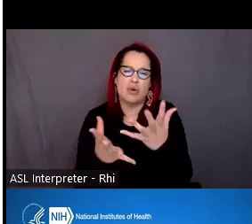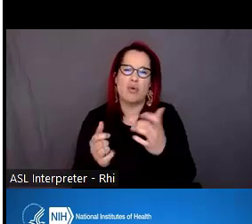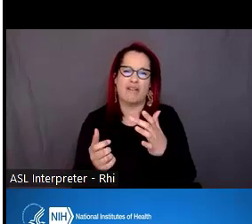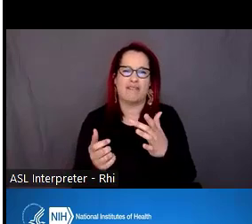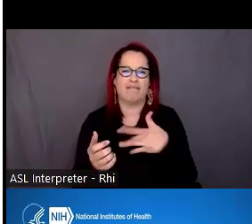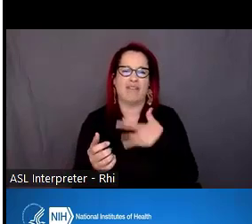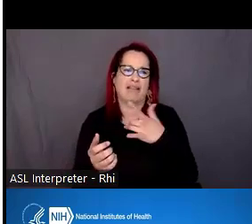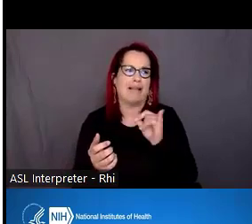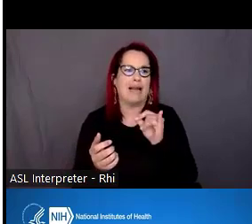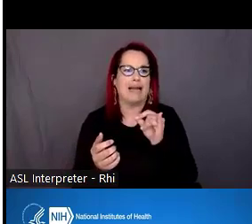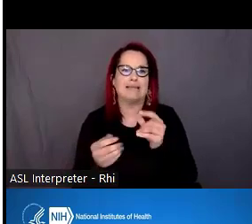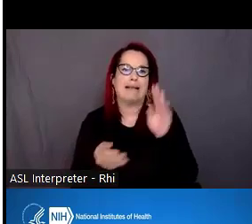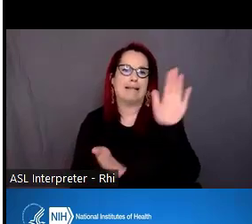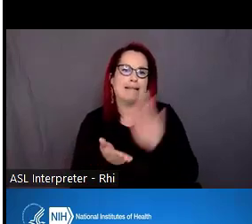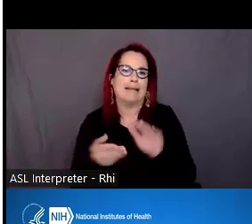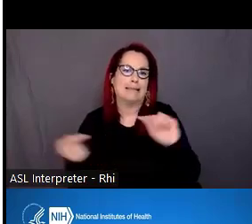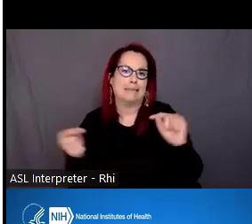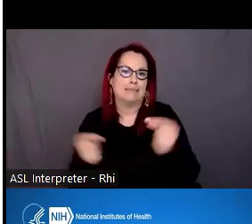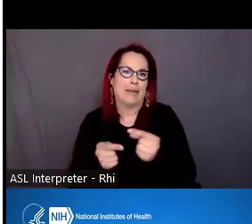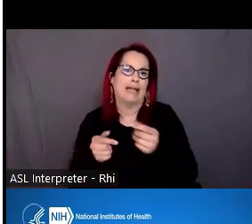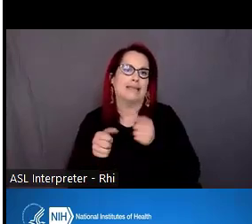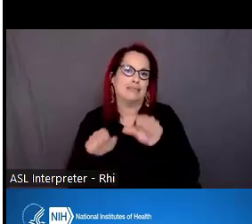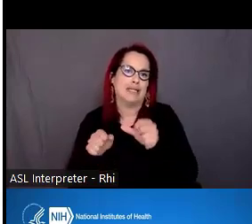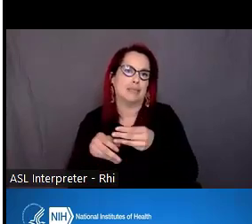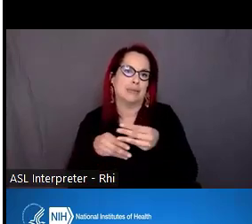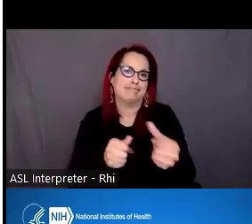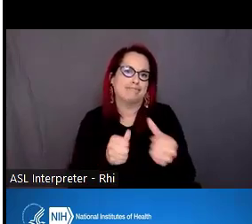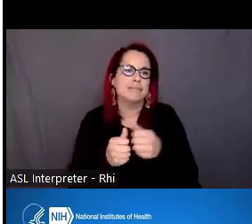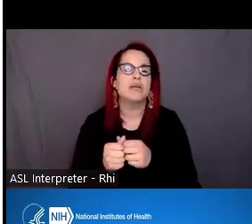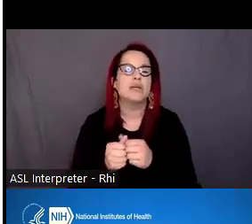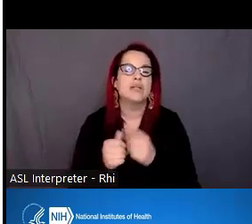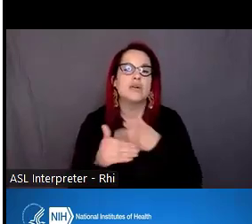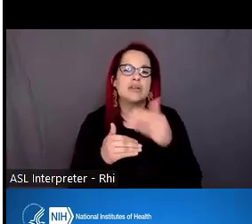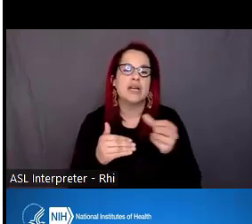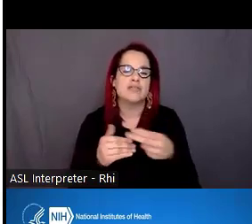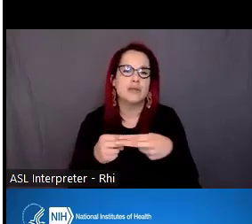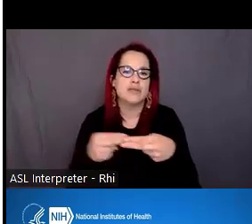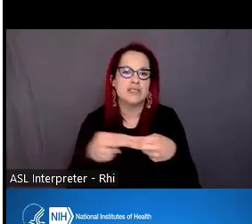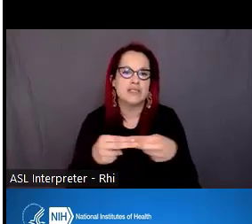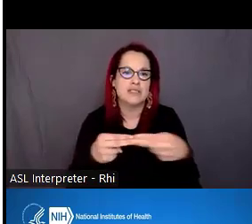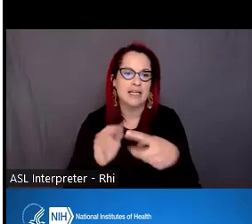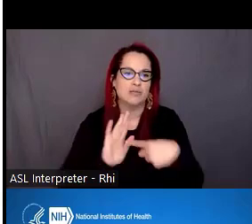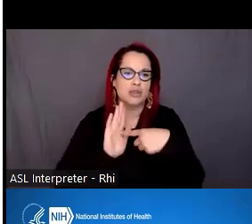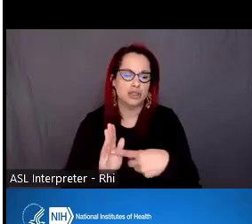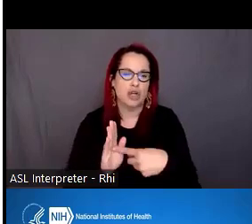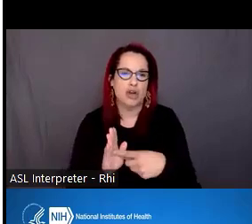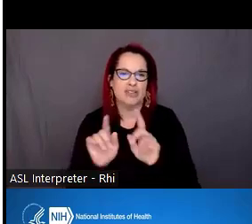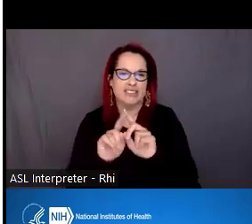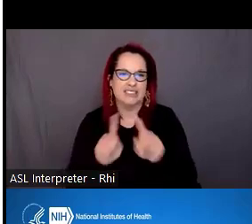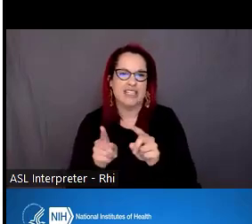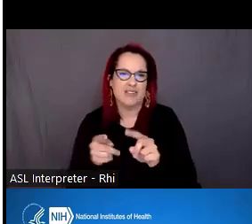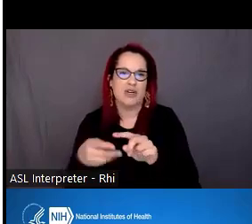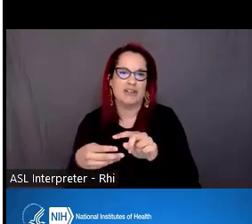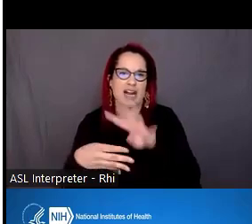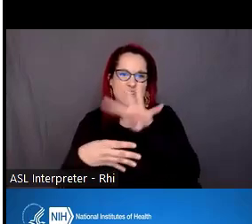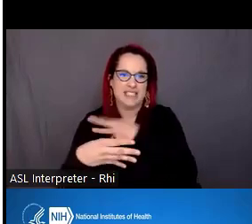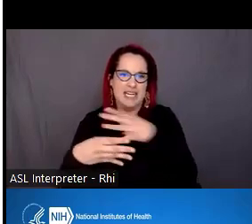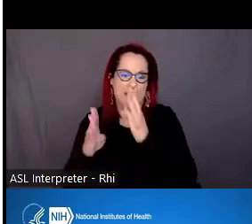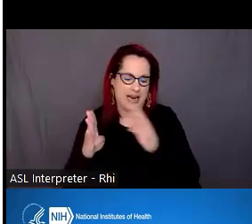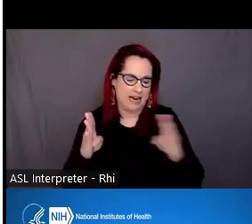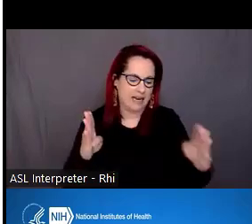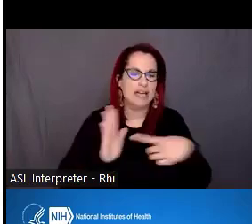next few slides are going to follow the schematic below and effectively walk through the workflow